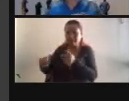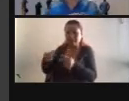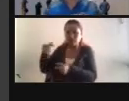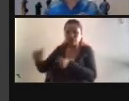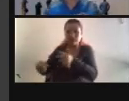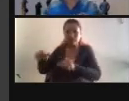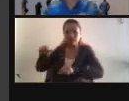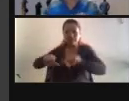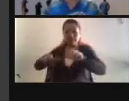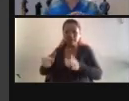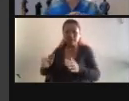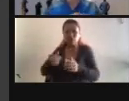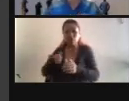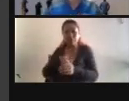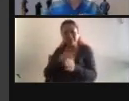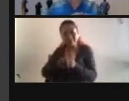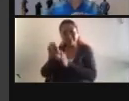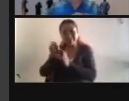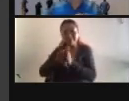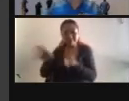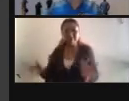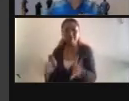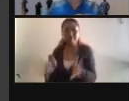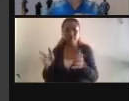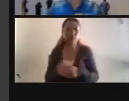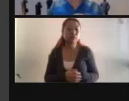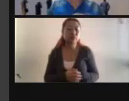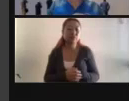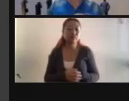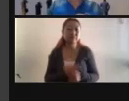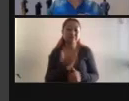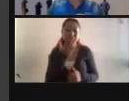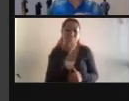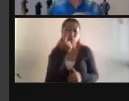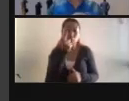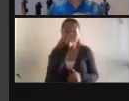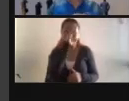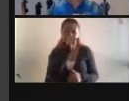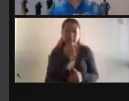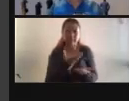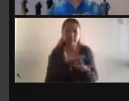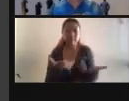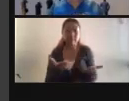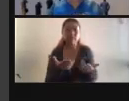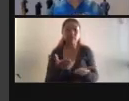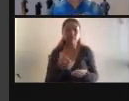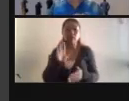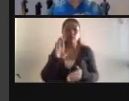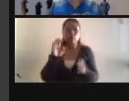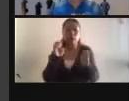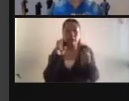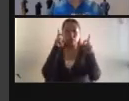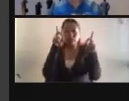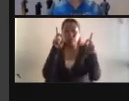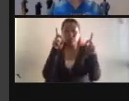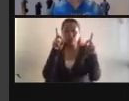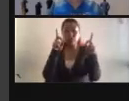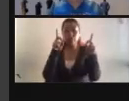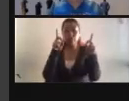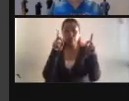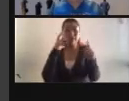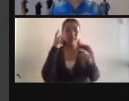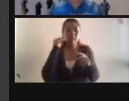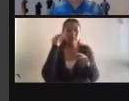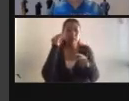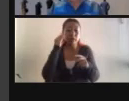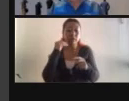Thank you. One of the other fascinating things is that in your educational experience